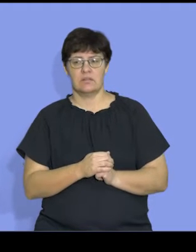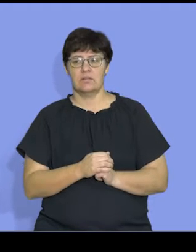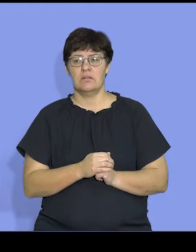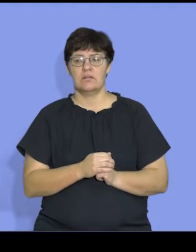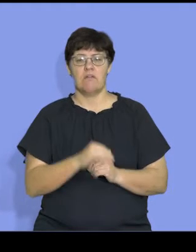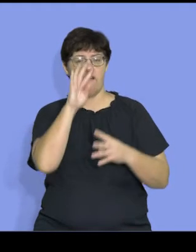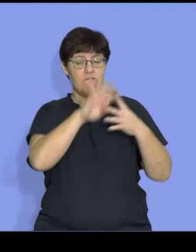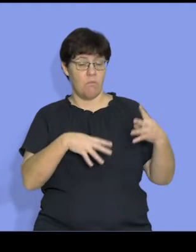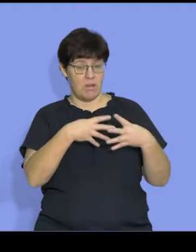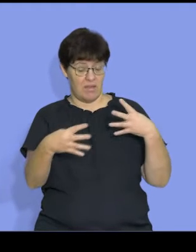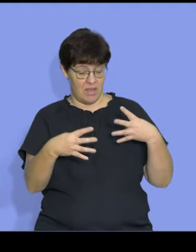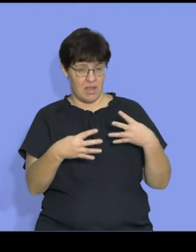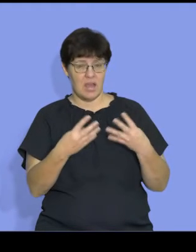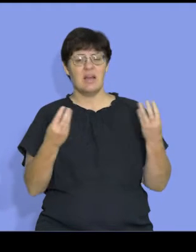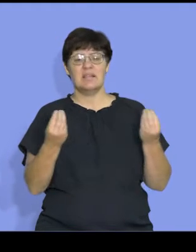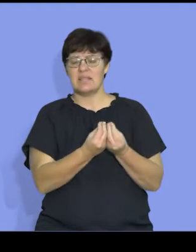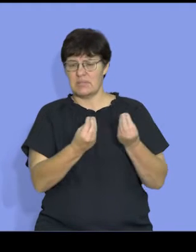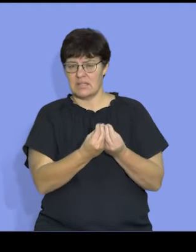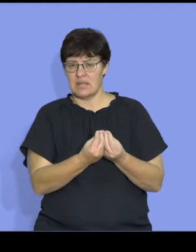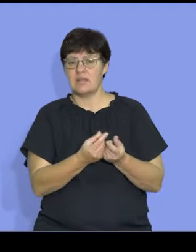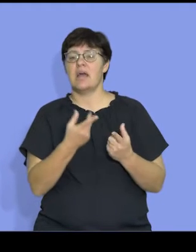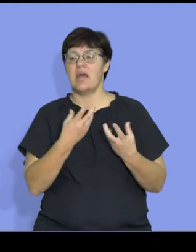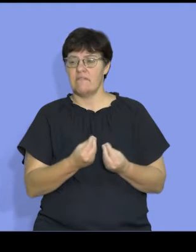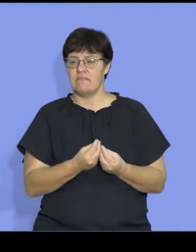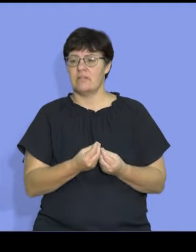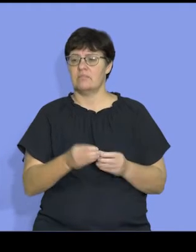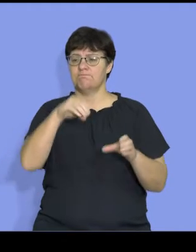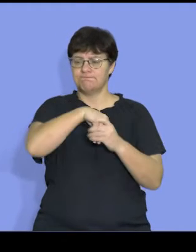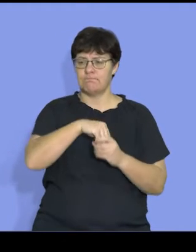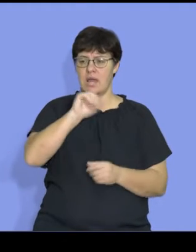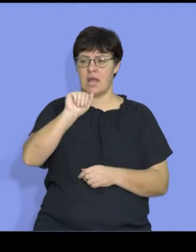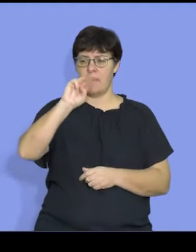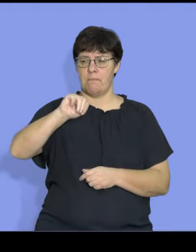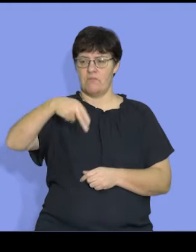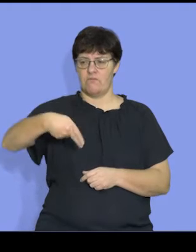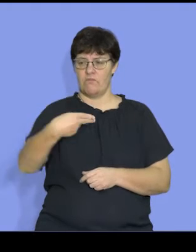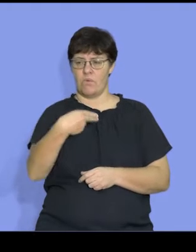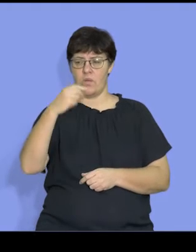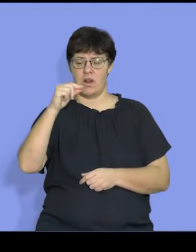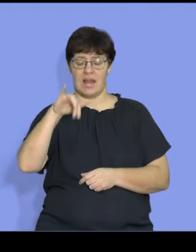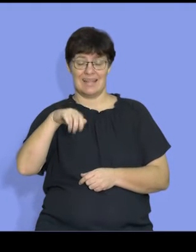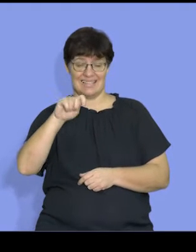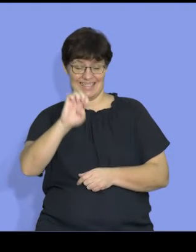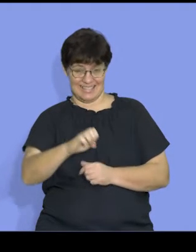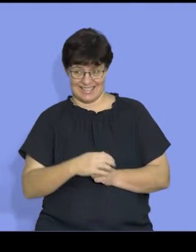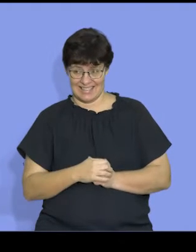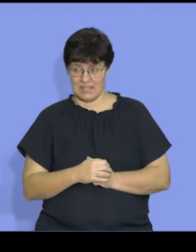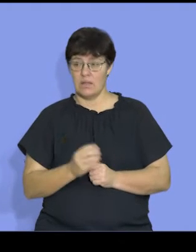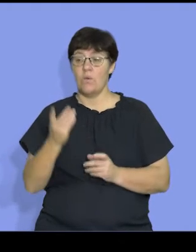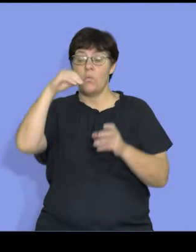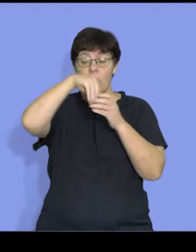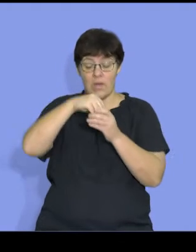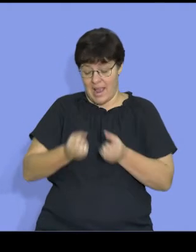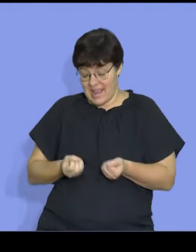formula of a substance that acts as an ampholyte in the given reactions. Okay, take note, it says reactions.